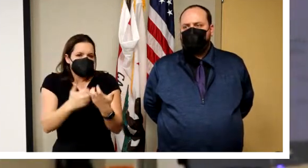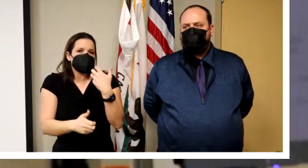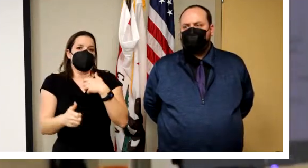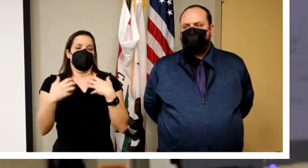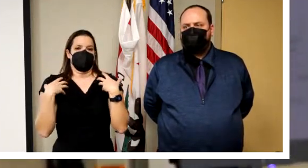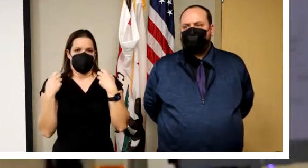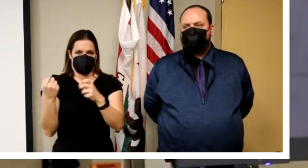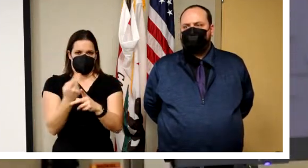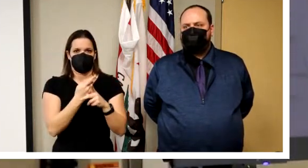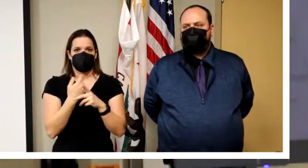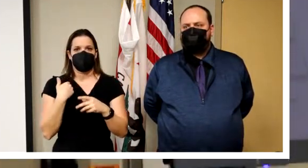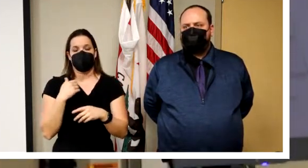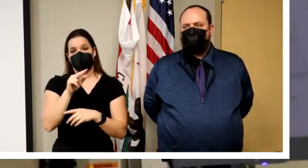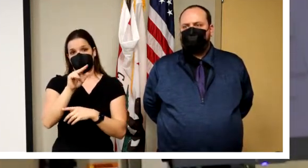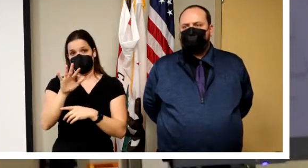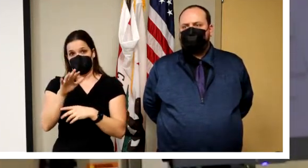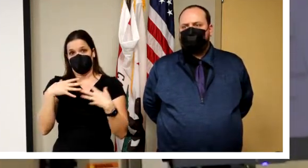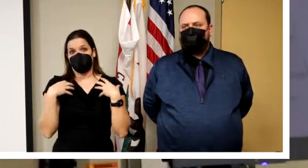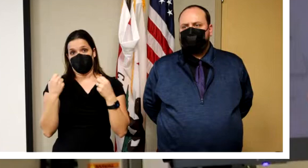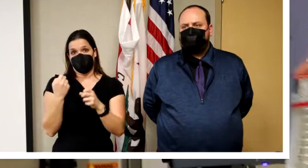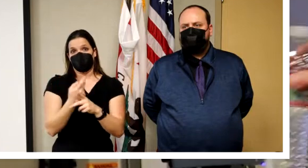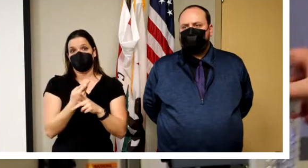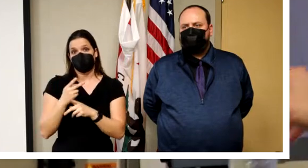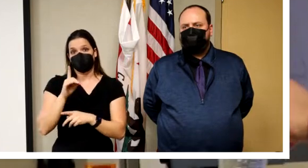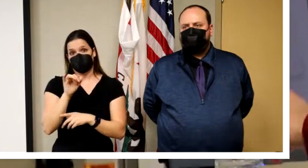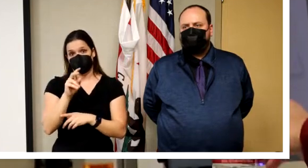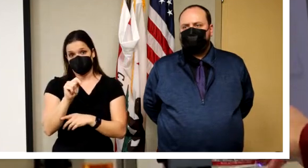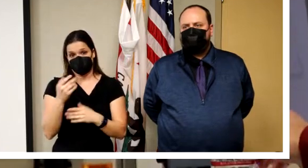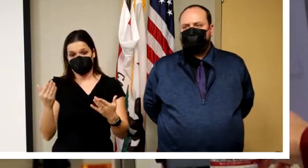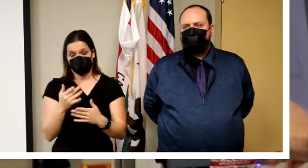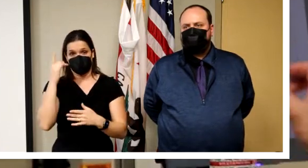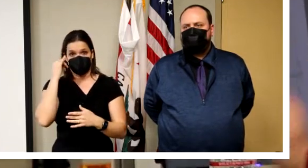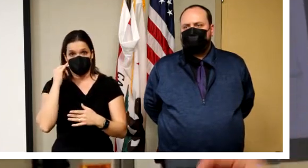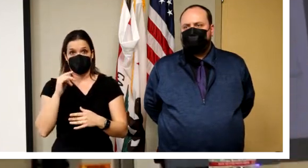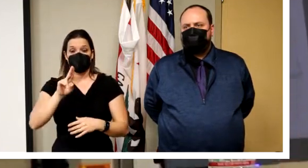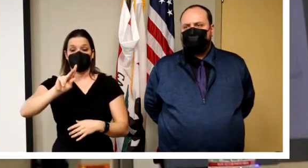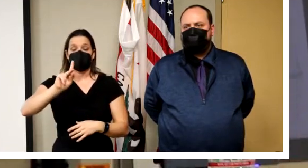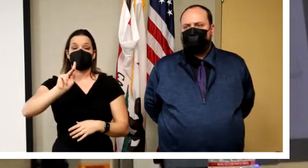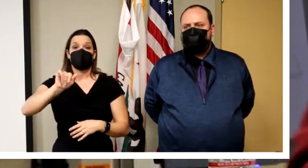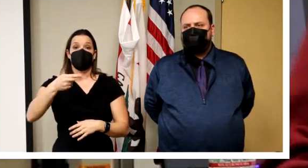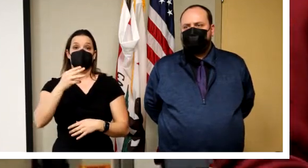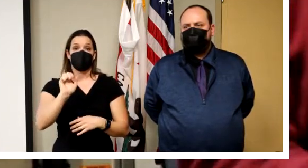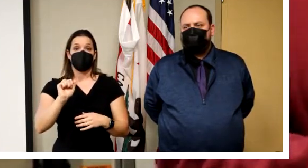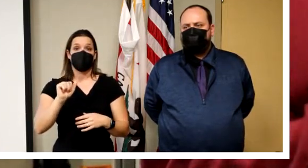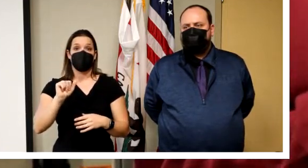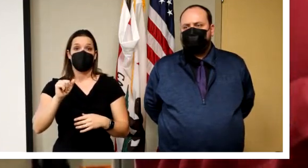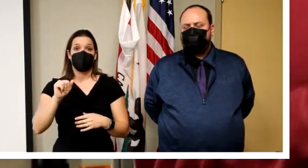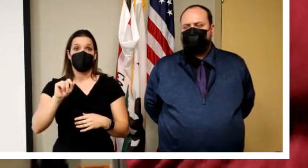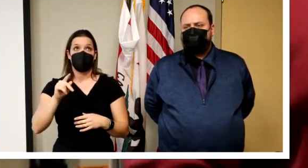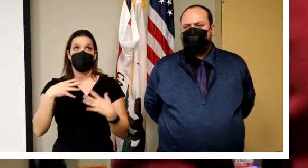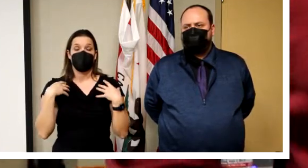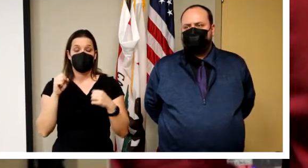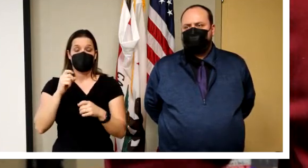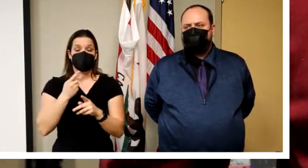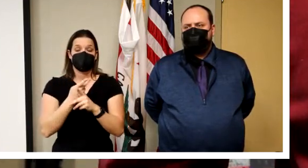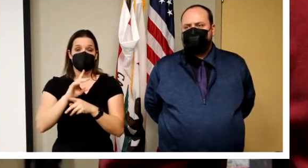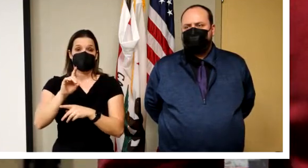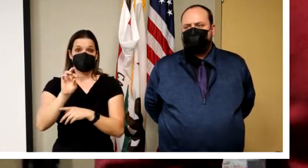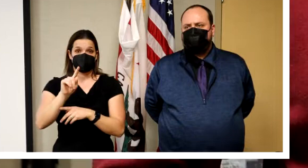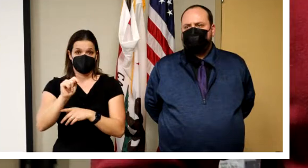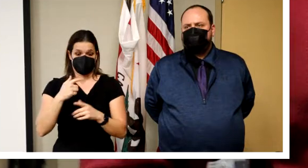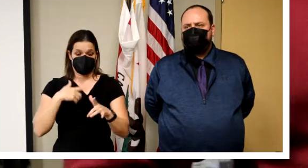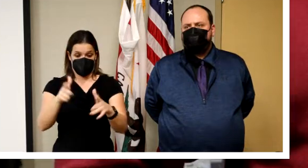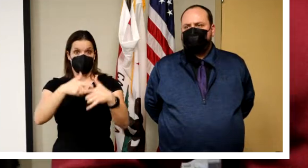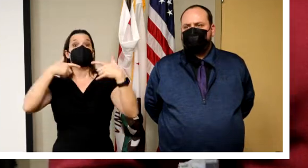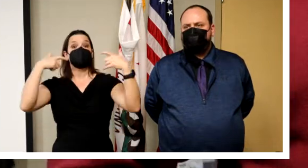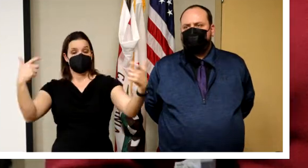district, there are 35 healthcare districts in the state of California. Kaweah Delta is the largest of all the healthcare districts, but we choose,